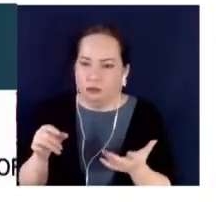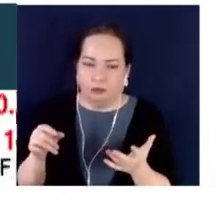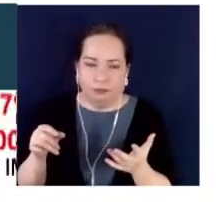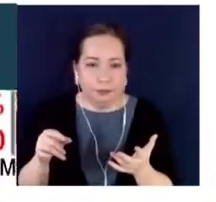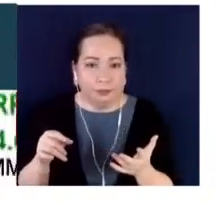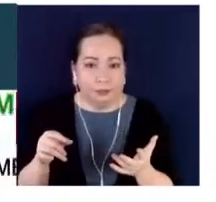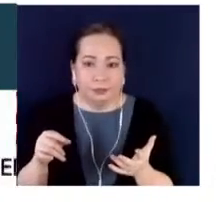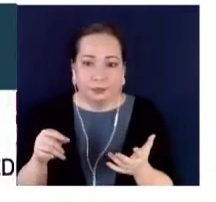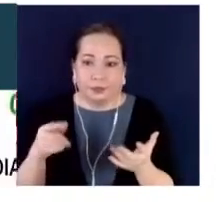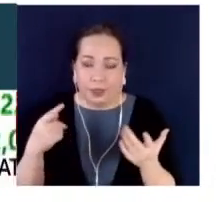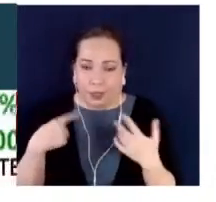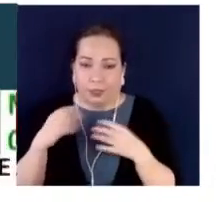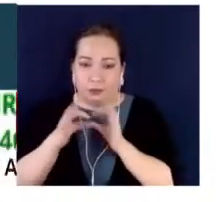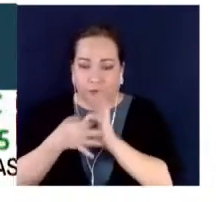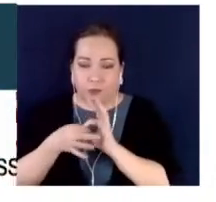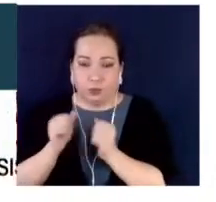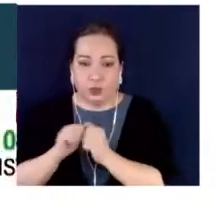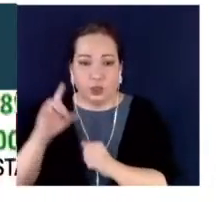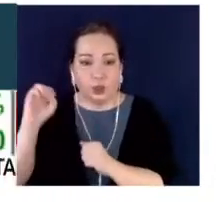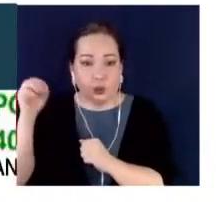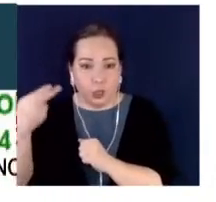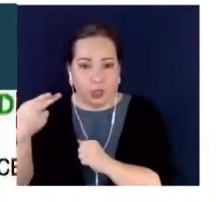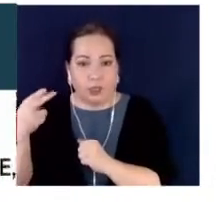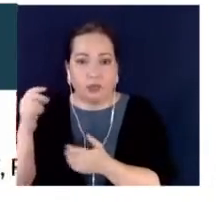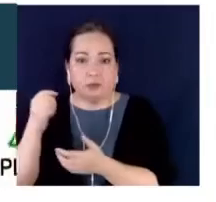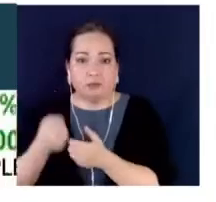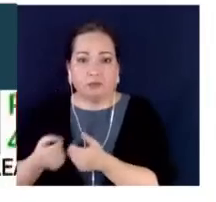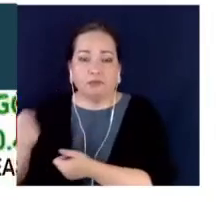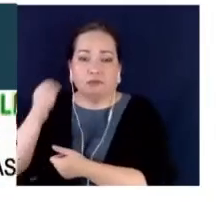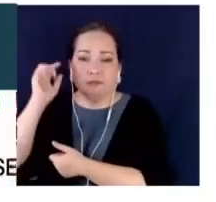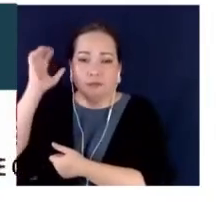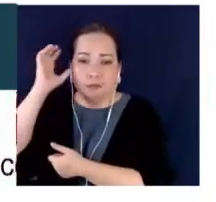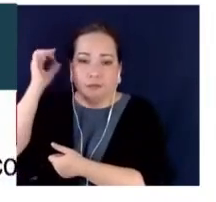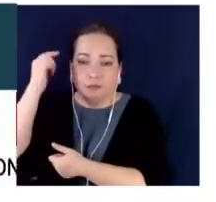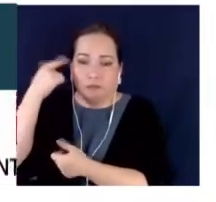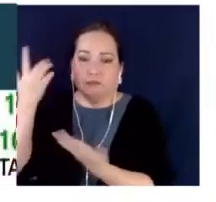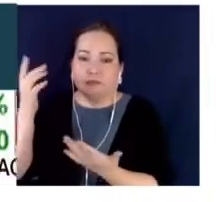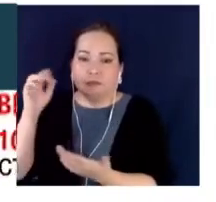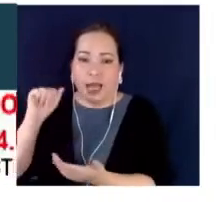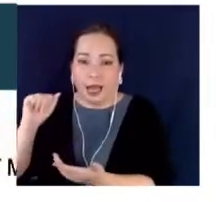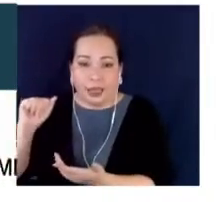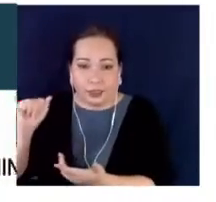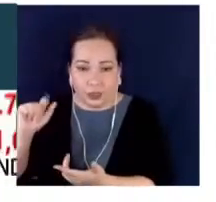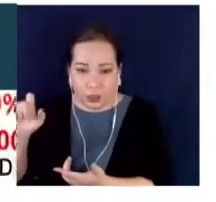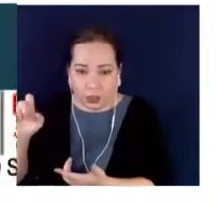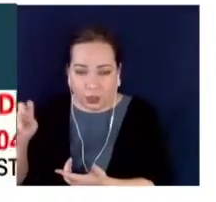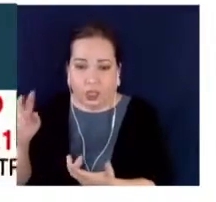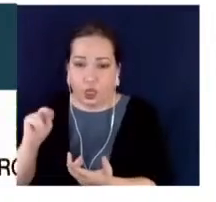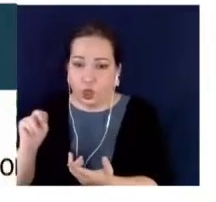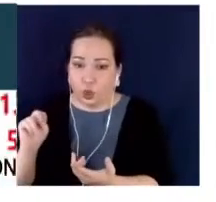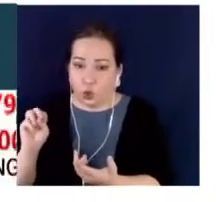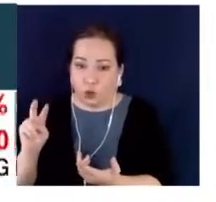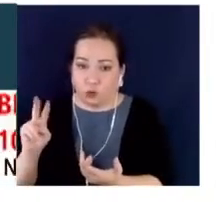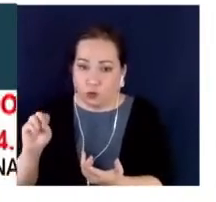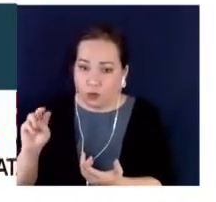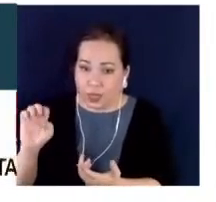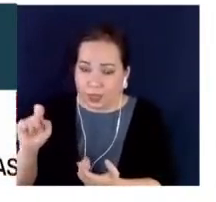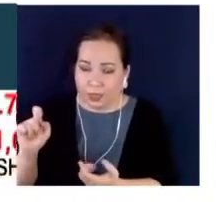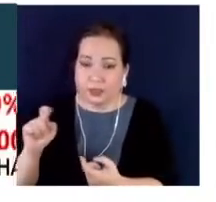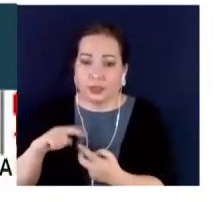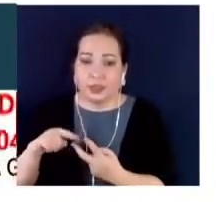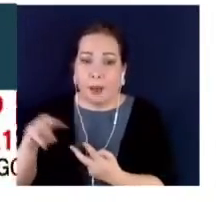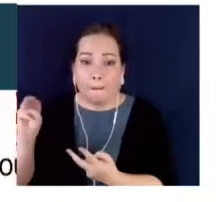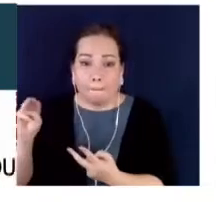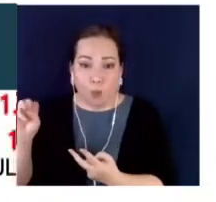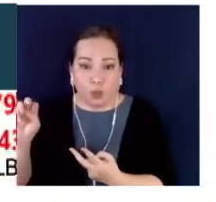with DOH and Secretary Galvez and AstraZeneca, Moderna, Novavax, and Covaxin. These are well good brands